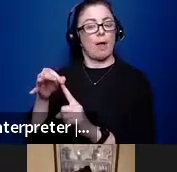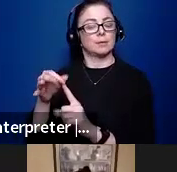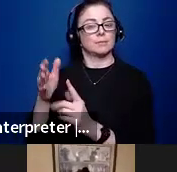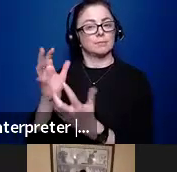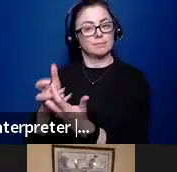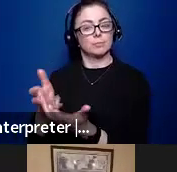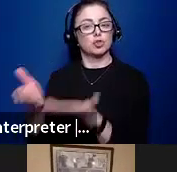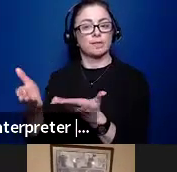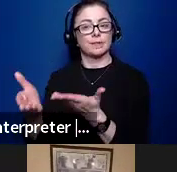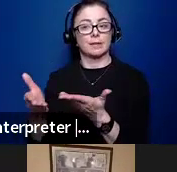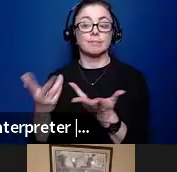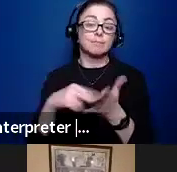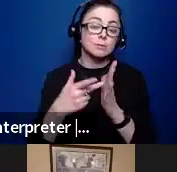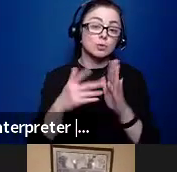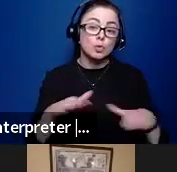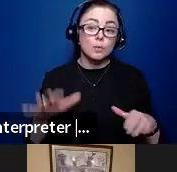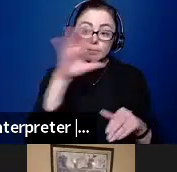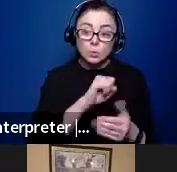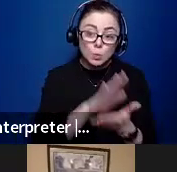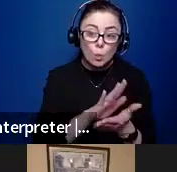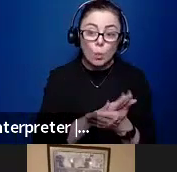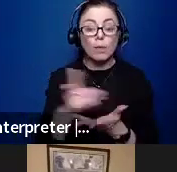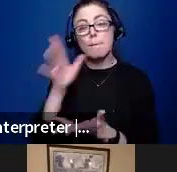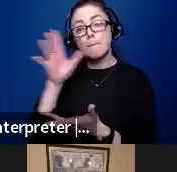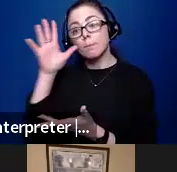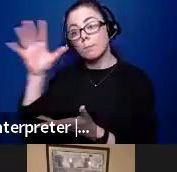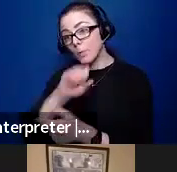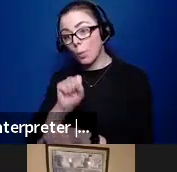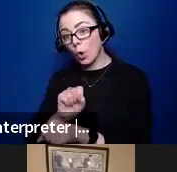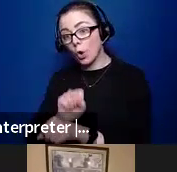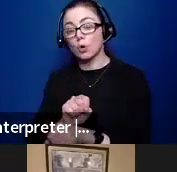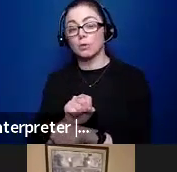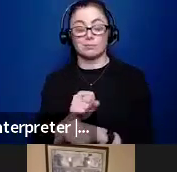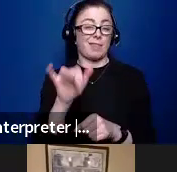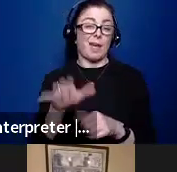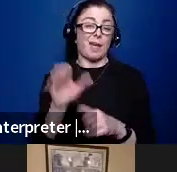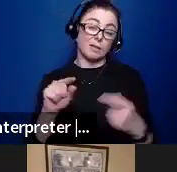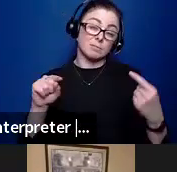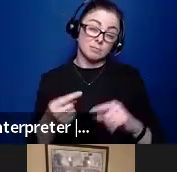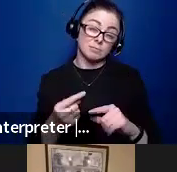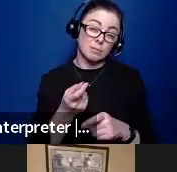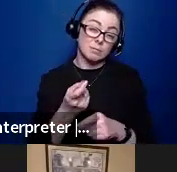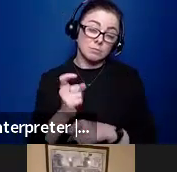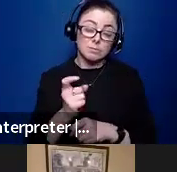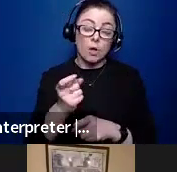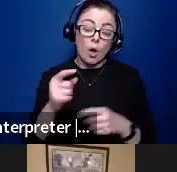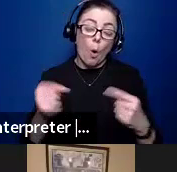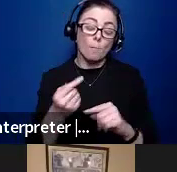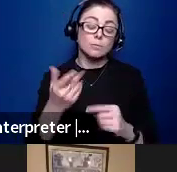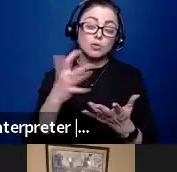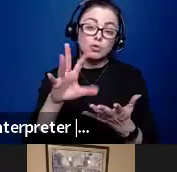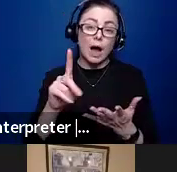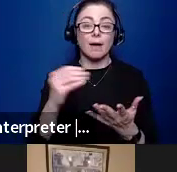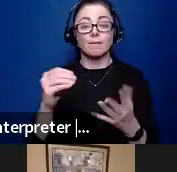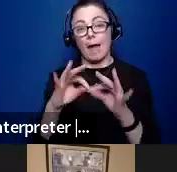in children having to miss school and parents having to miss work. Both of these can be detrimental to the child and the family. AEAs